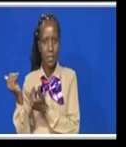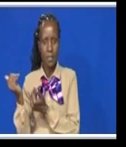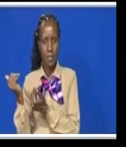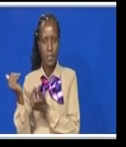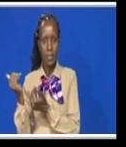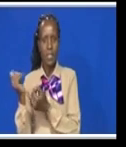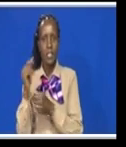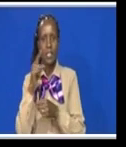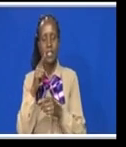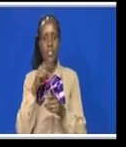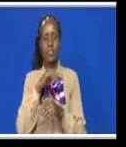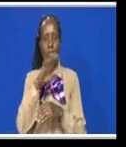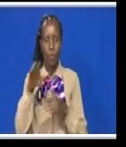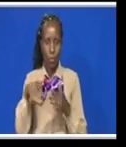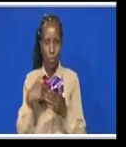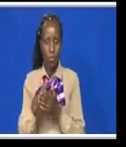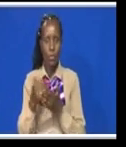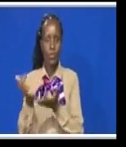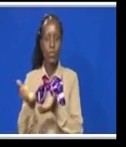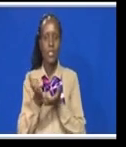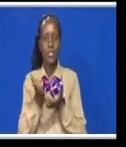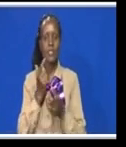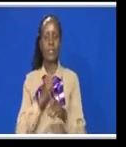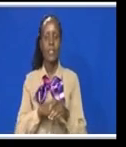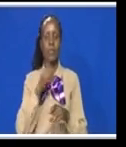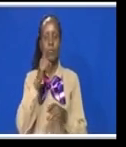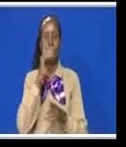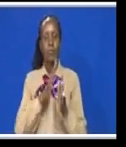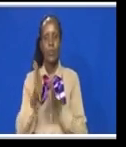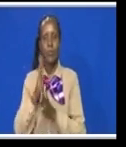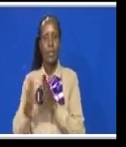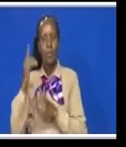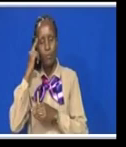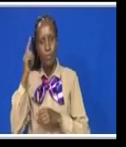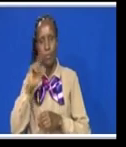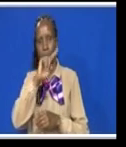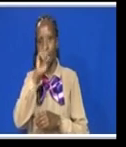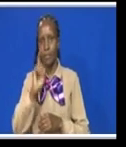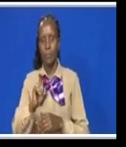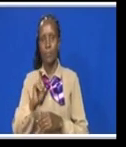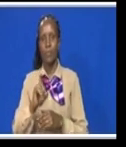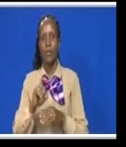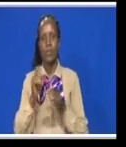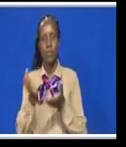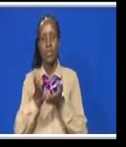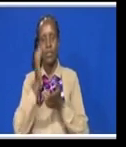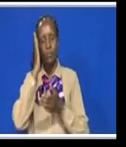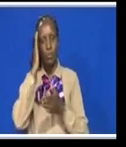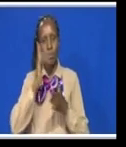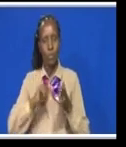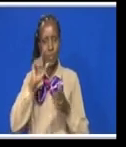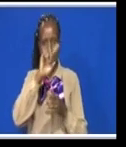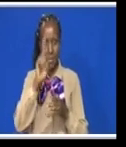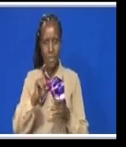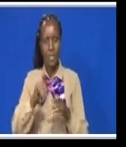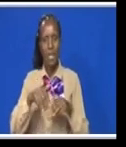And that is all what you need when you are preparing for an examination. You need to know what is tested, how it